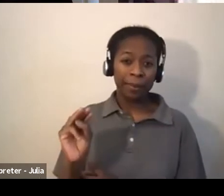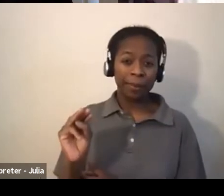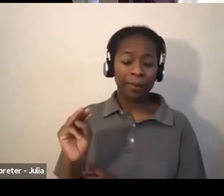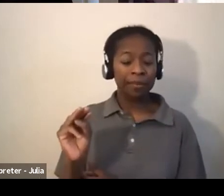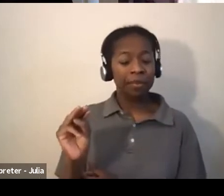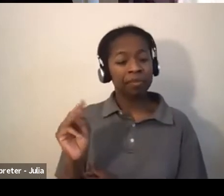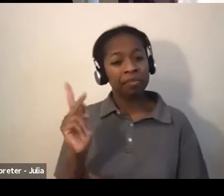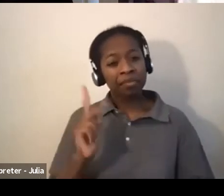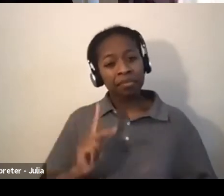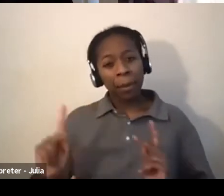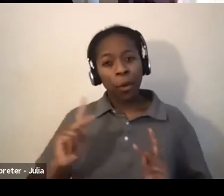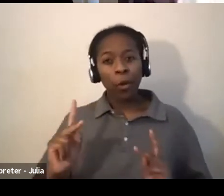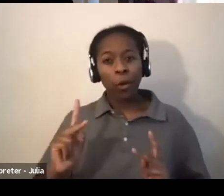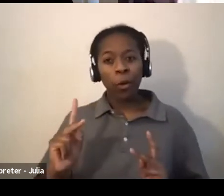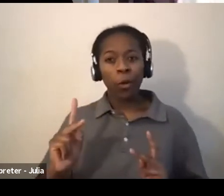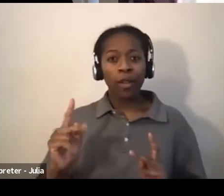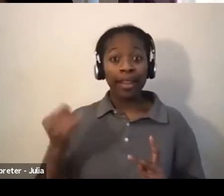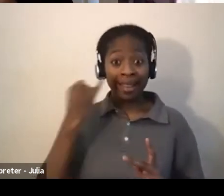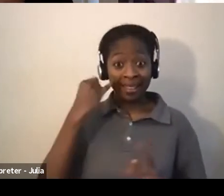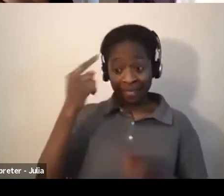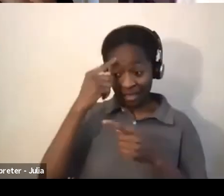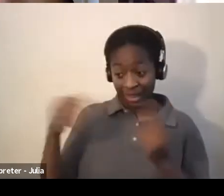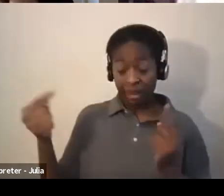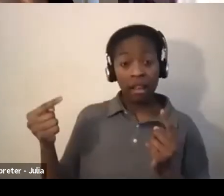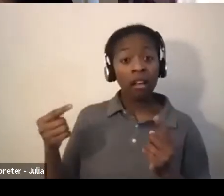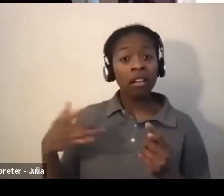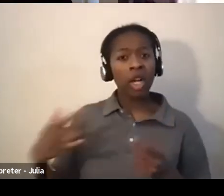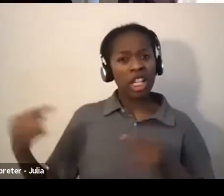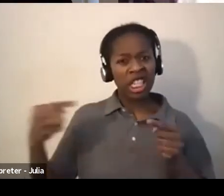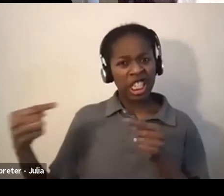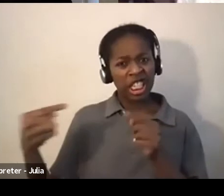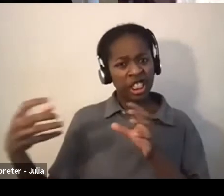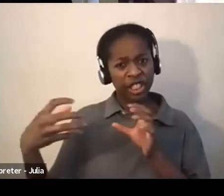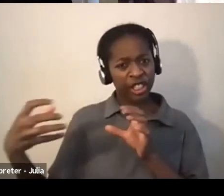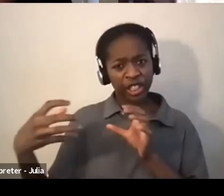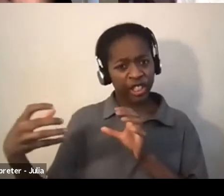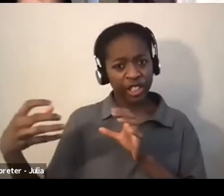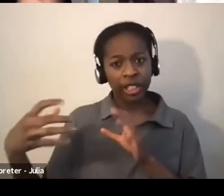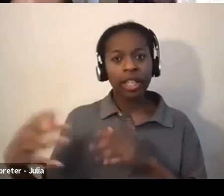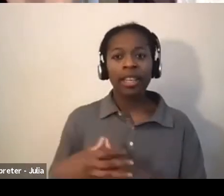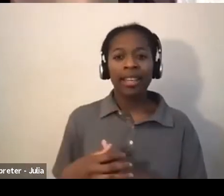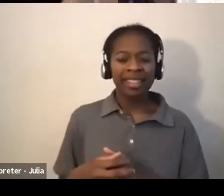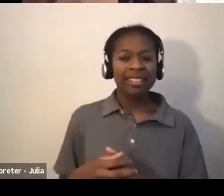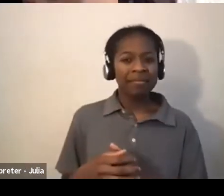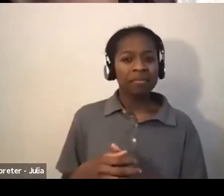people will get disrespectful when you disagree or whatever it may be. And also I'll stop talking, but the main